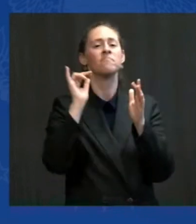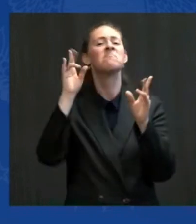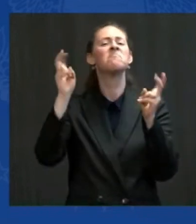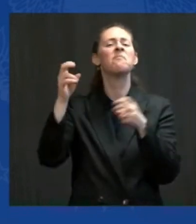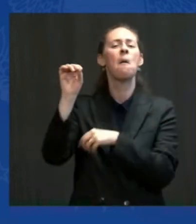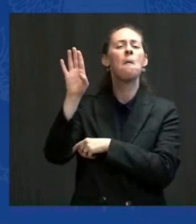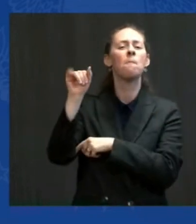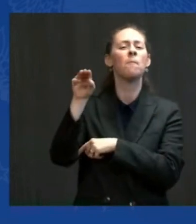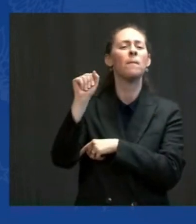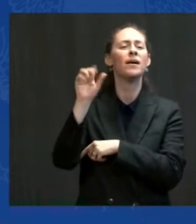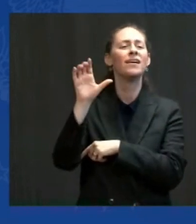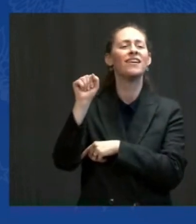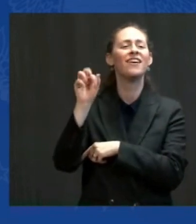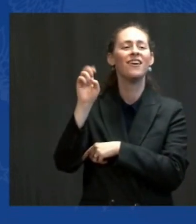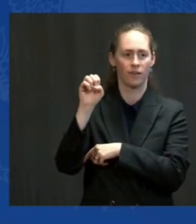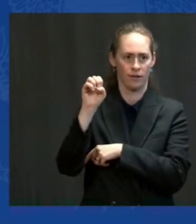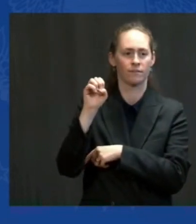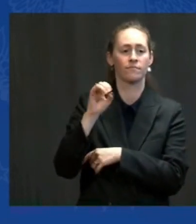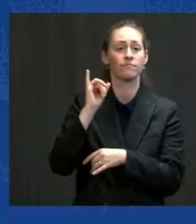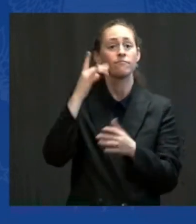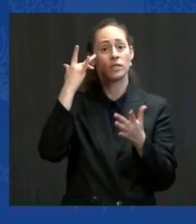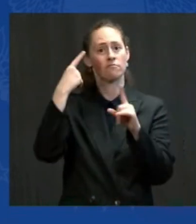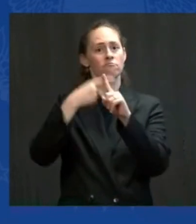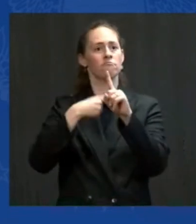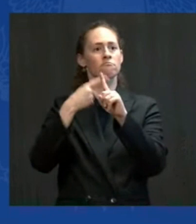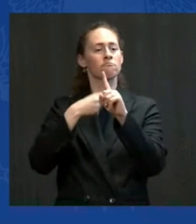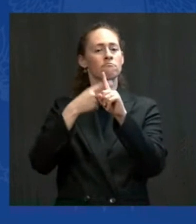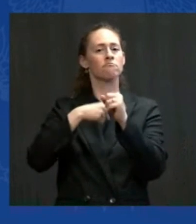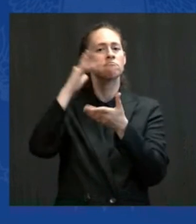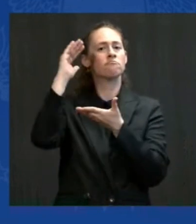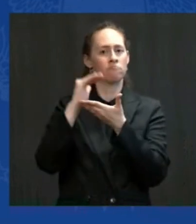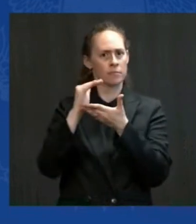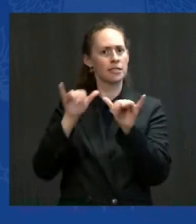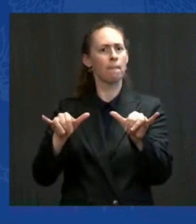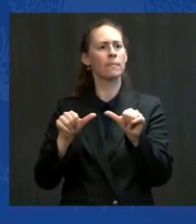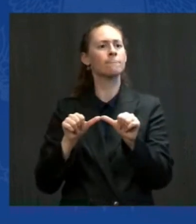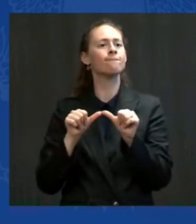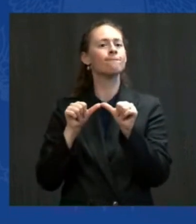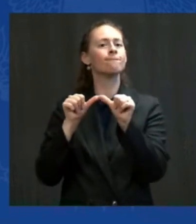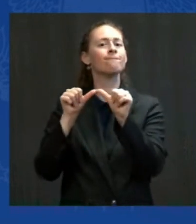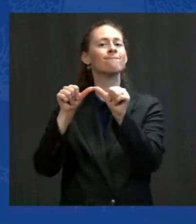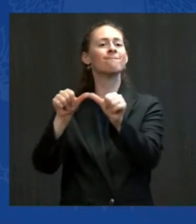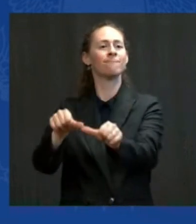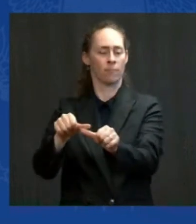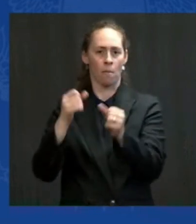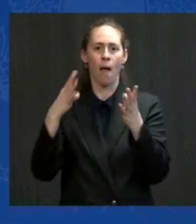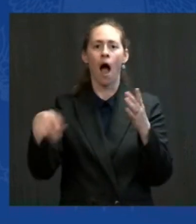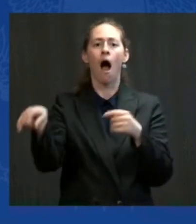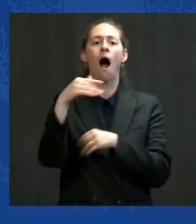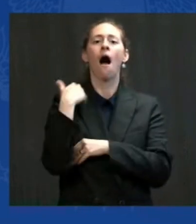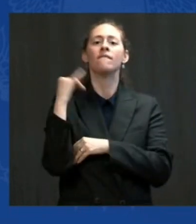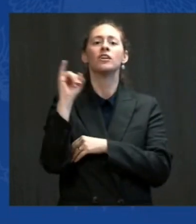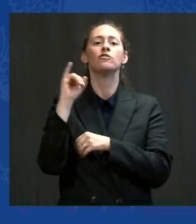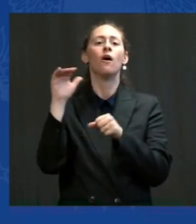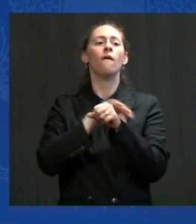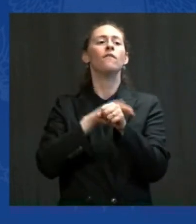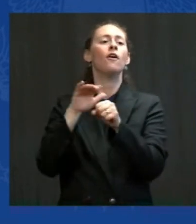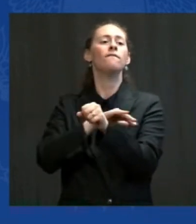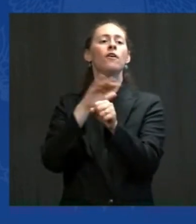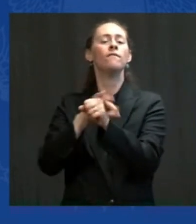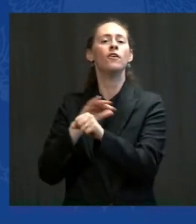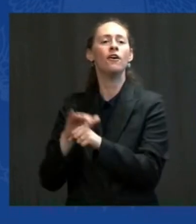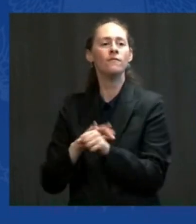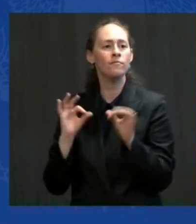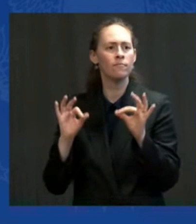premium reductions permanent so we can get even more people covered. We need to deal with a shortage of affordable housing in America.